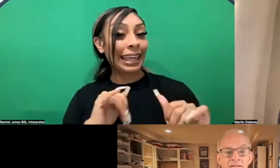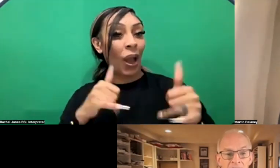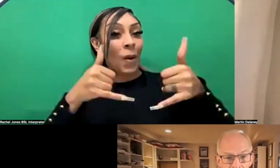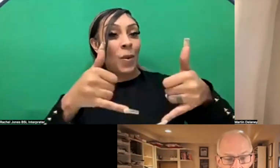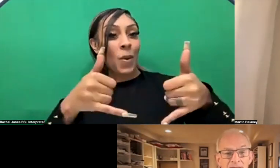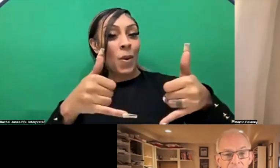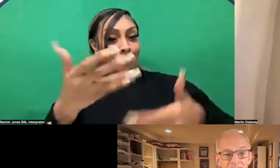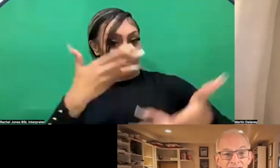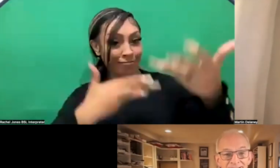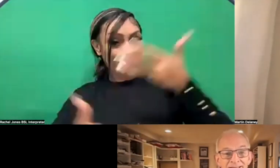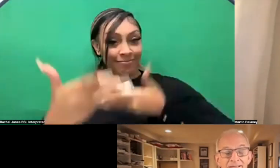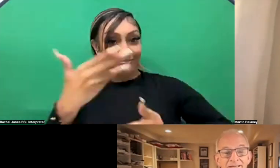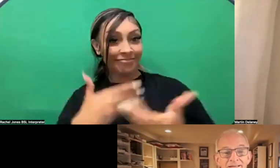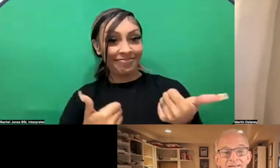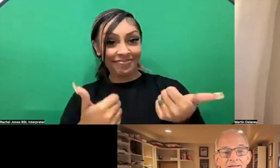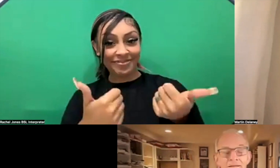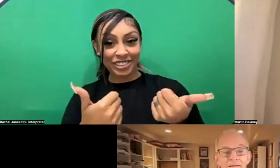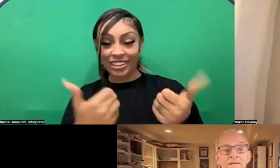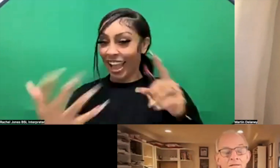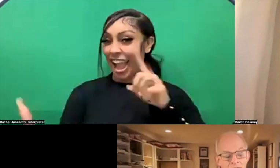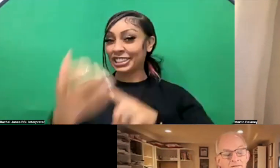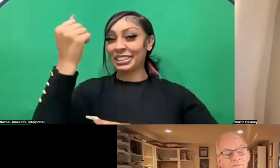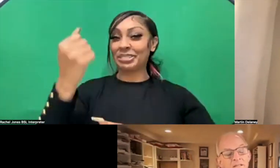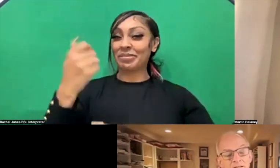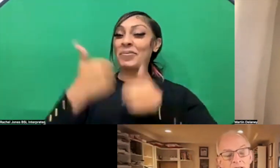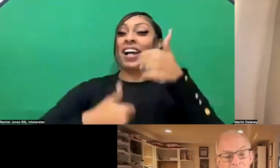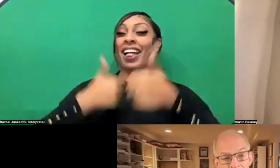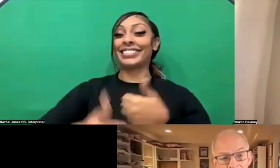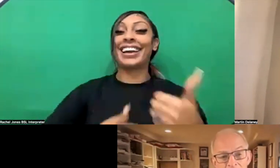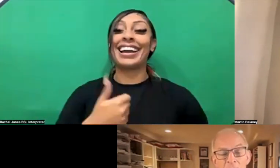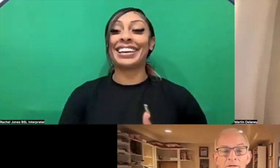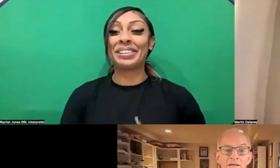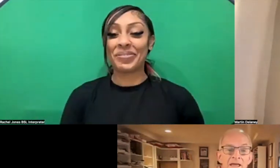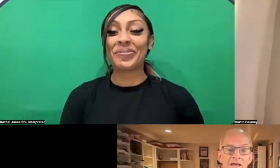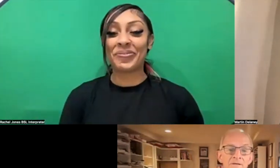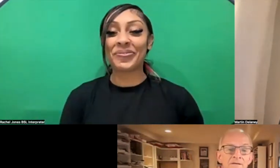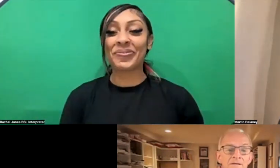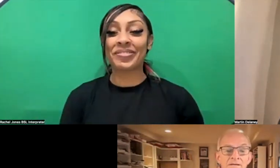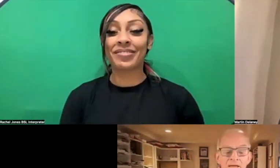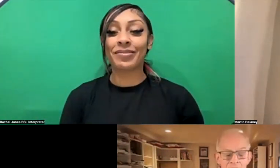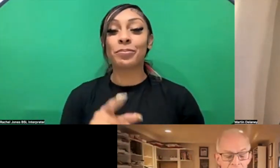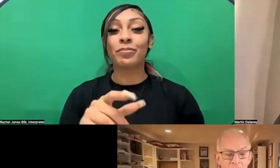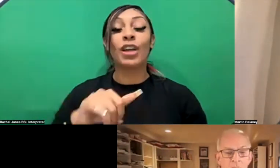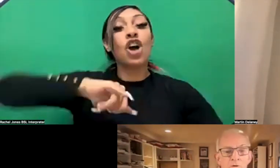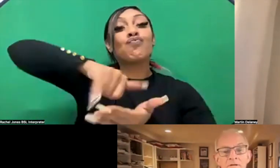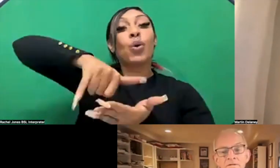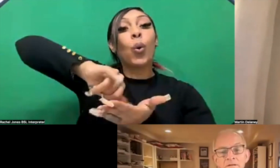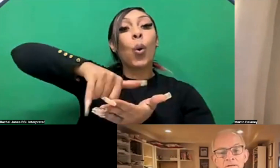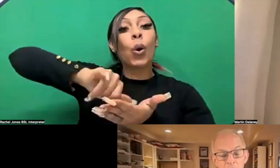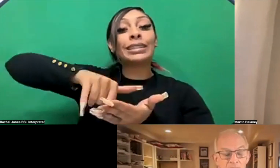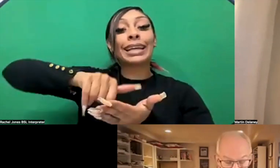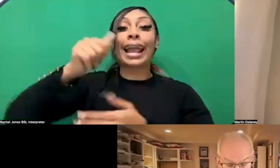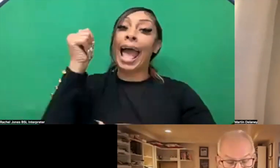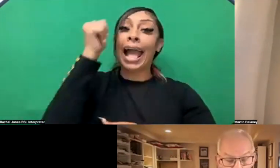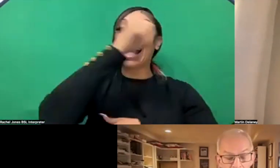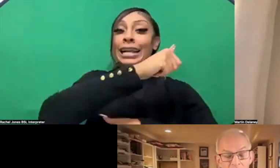tell us about that, because that's a great achievement, isn't it? Yes, the Recording Academy has an award. Well,